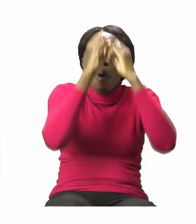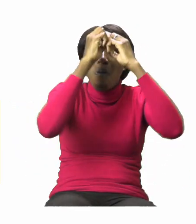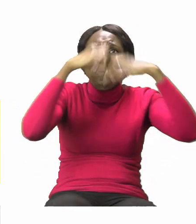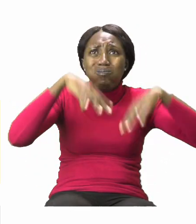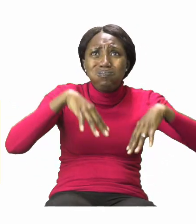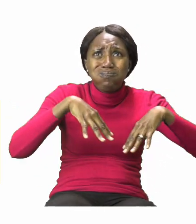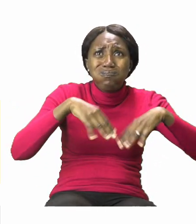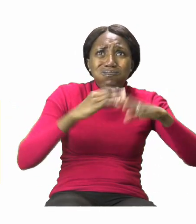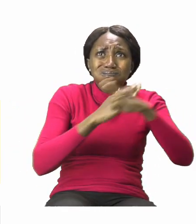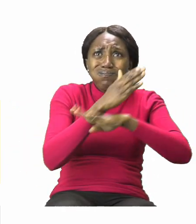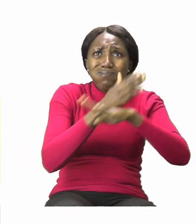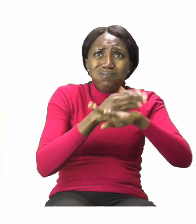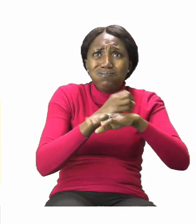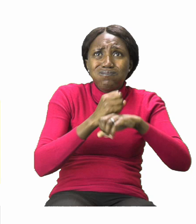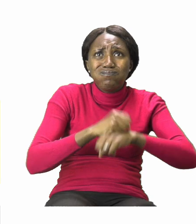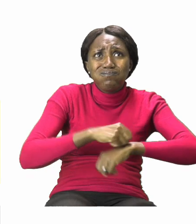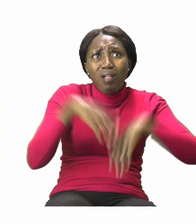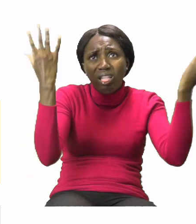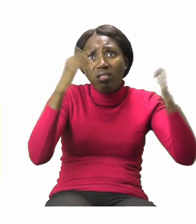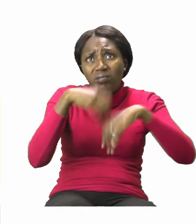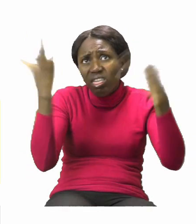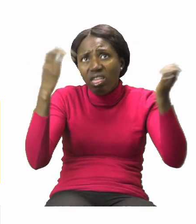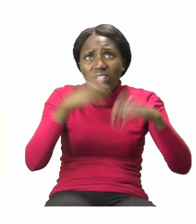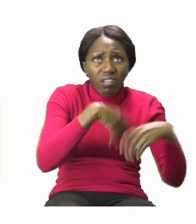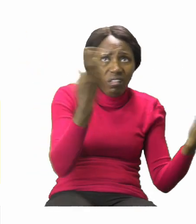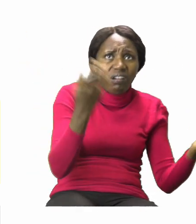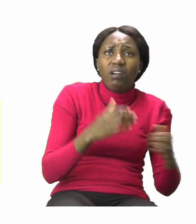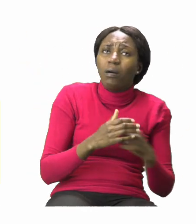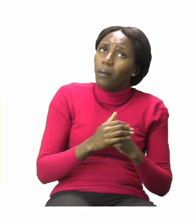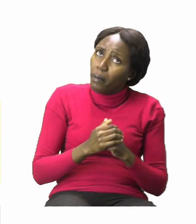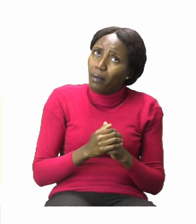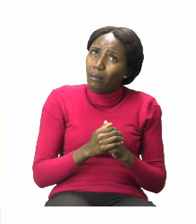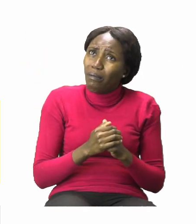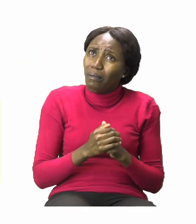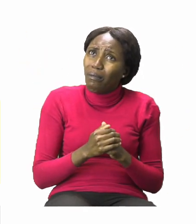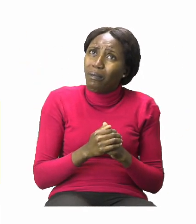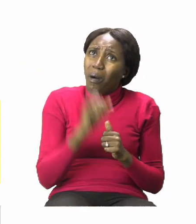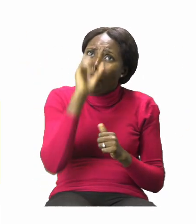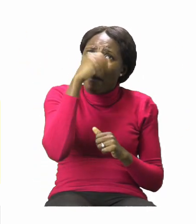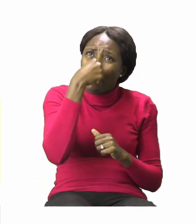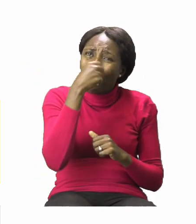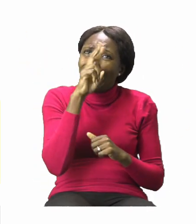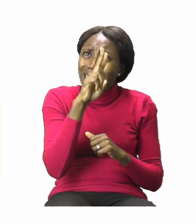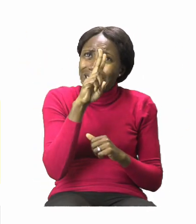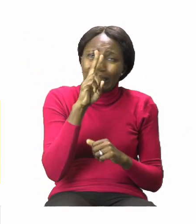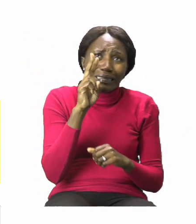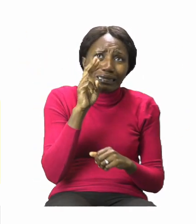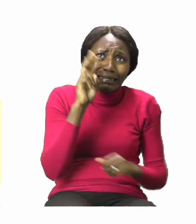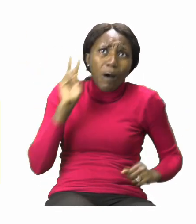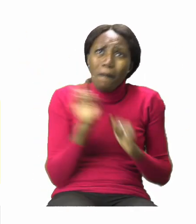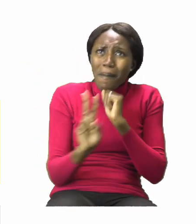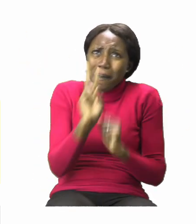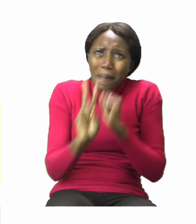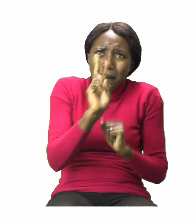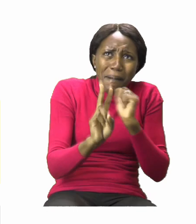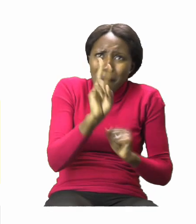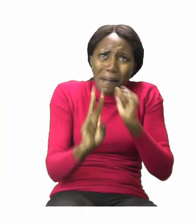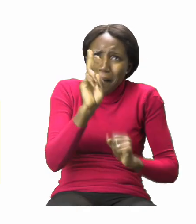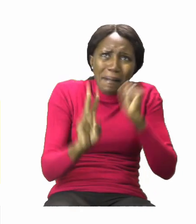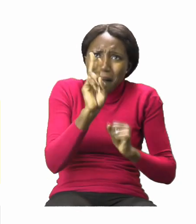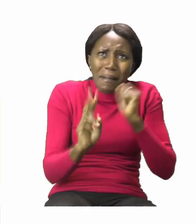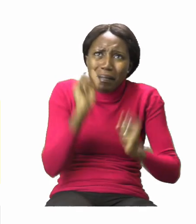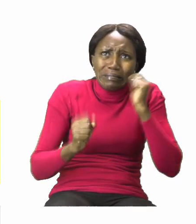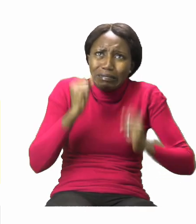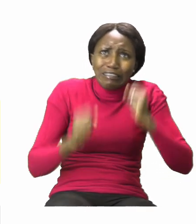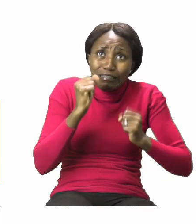on the floor. So the 2 little pigs quickly ran to their brother with the